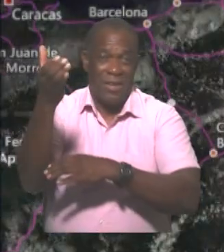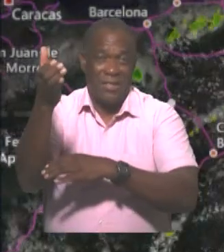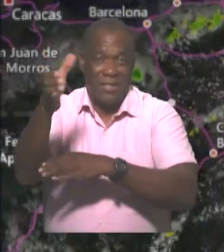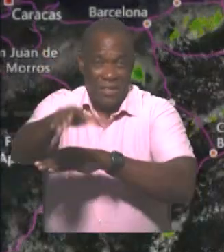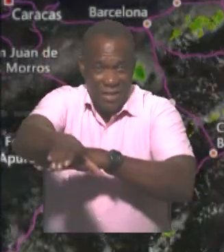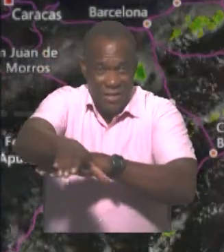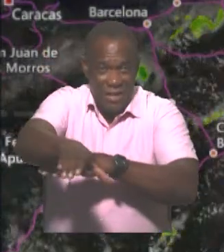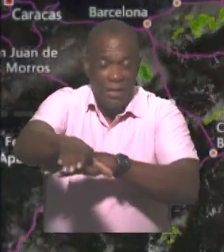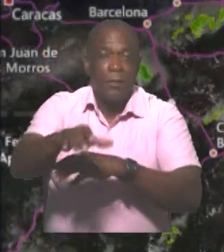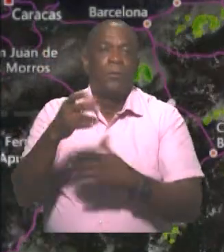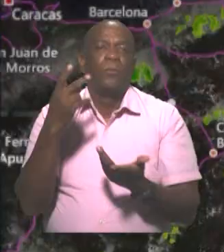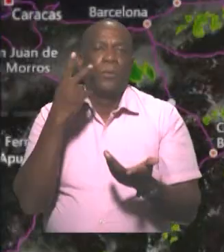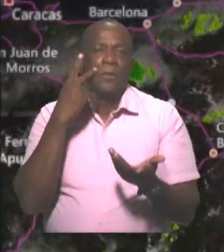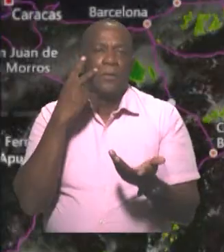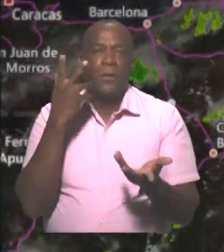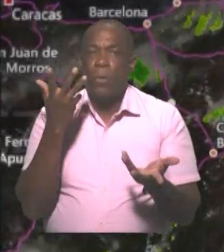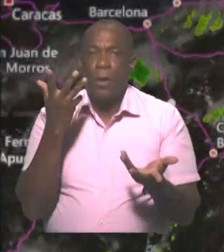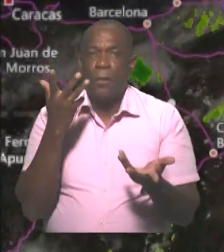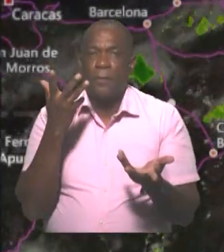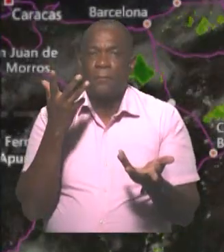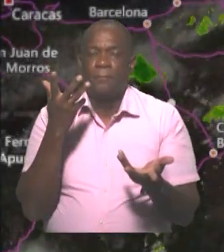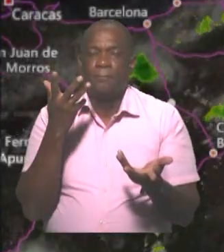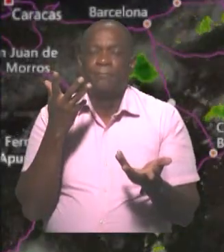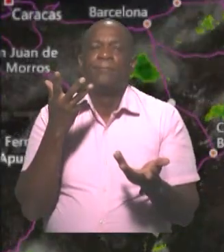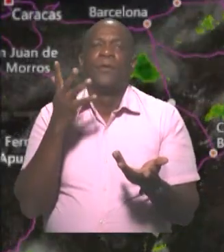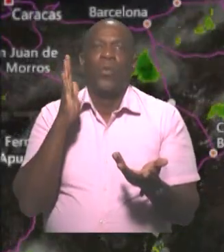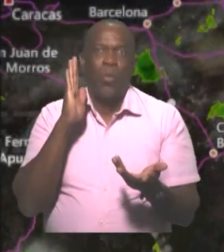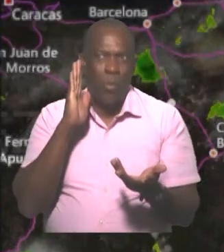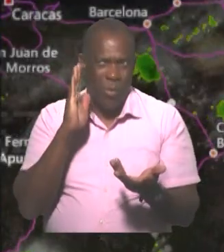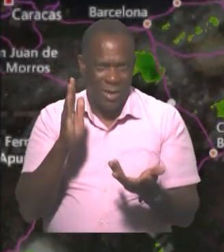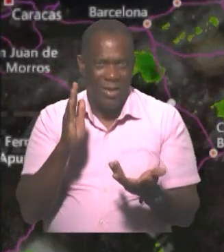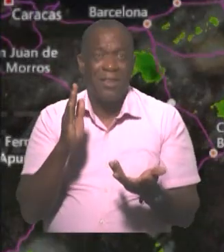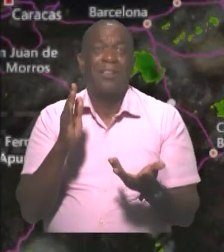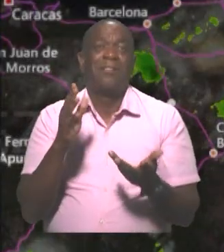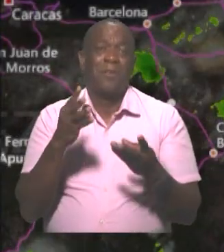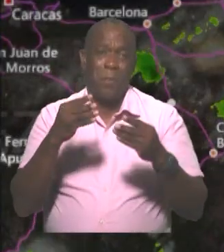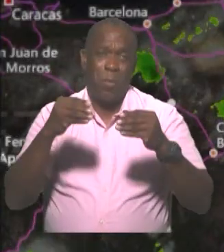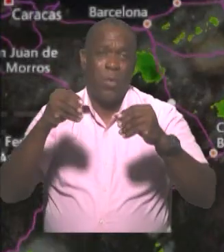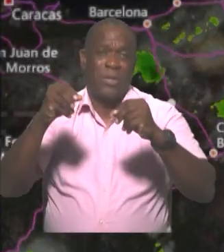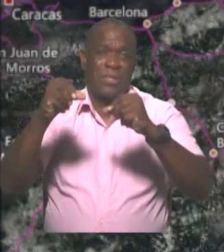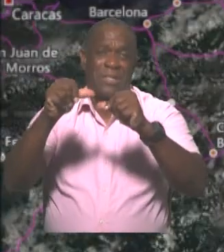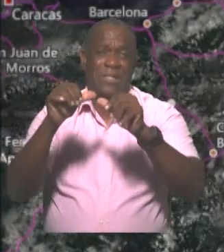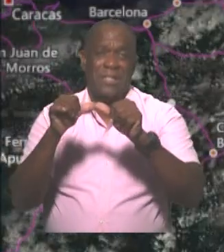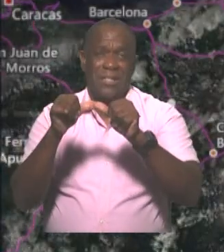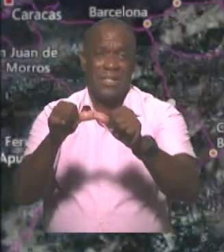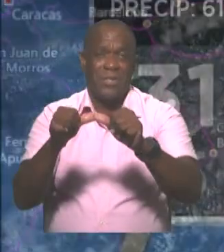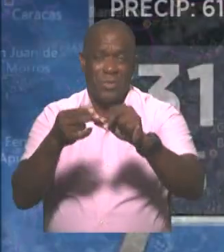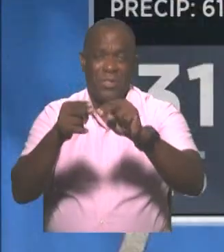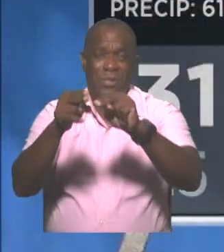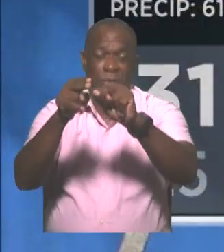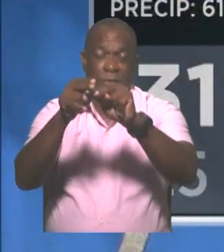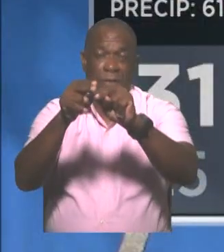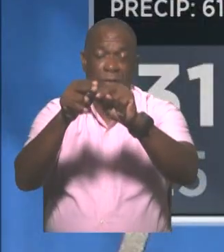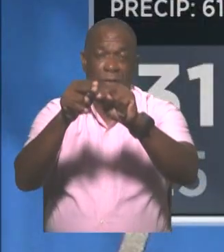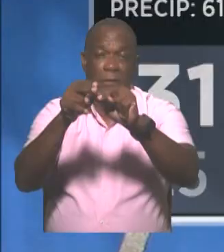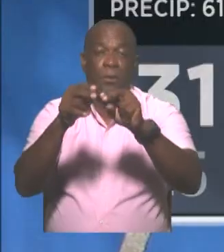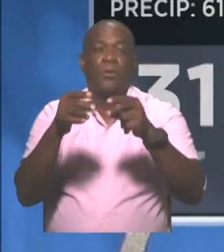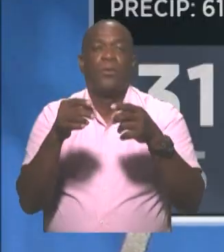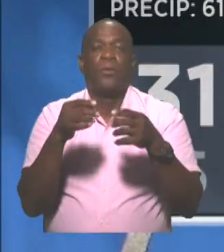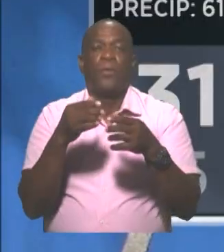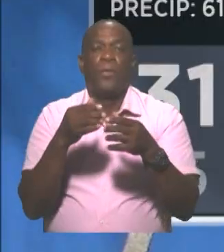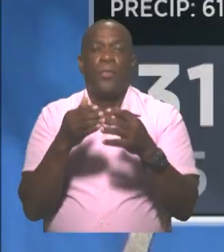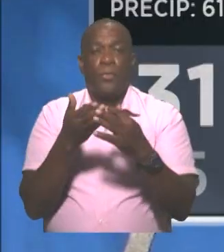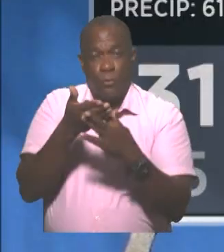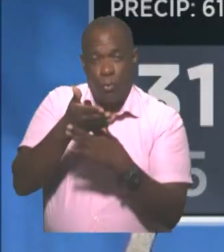weekend, we will still be on that moisture train. We have some moisture buildup that will continue into the weekend. So looking at